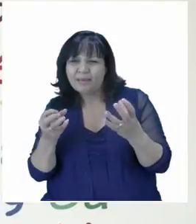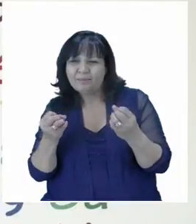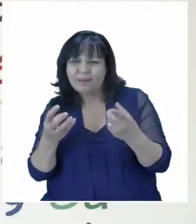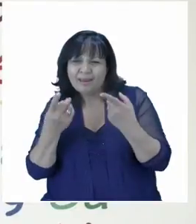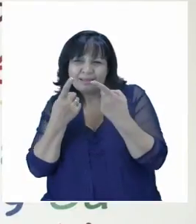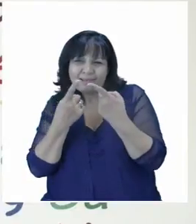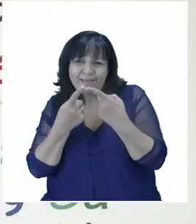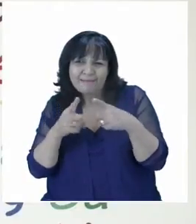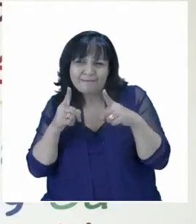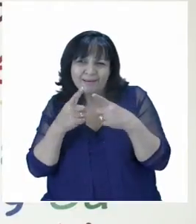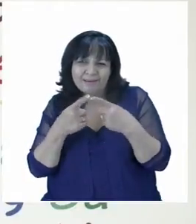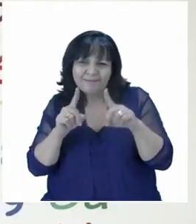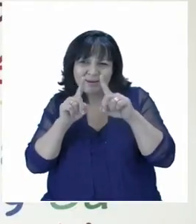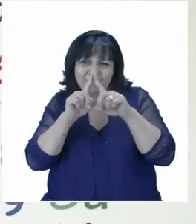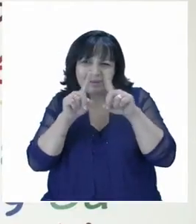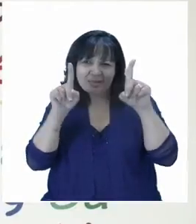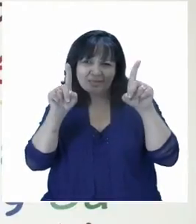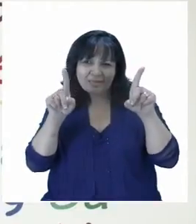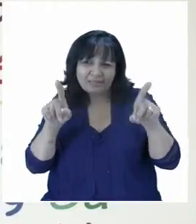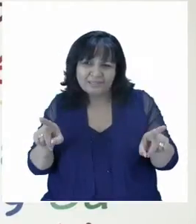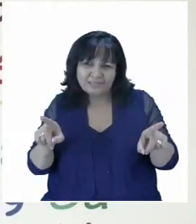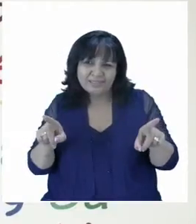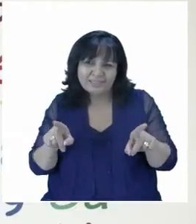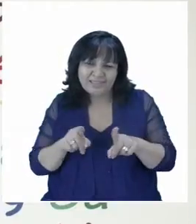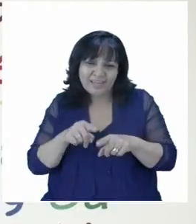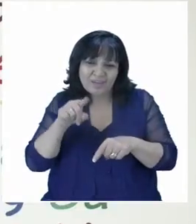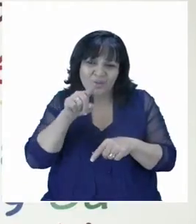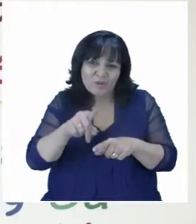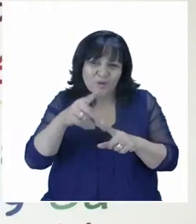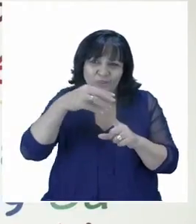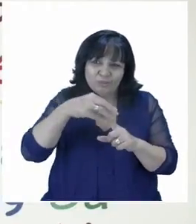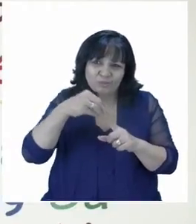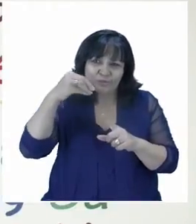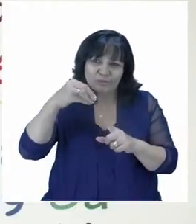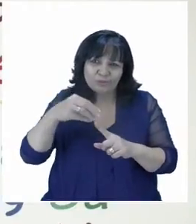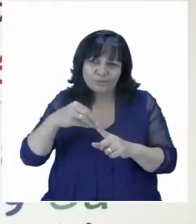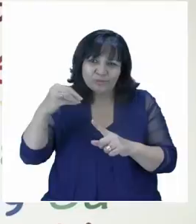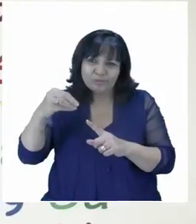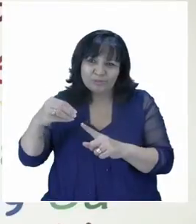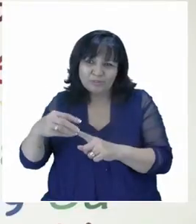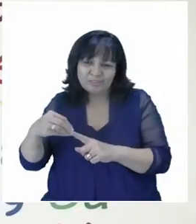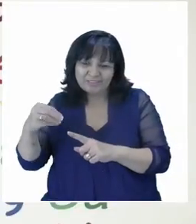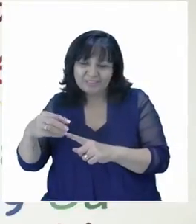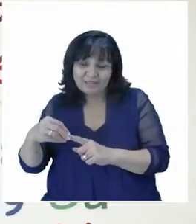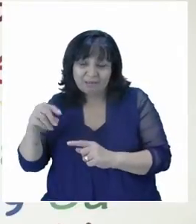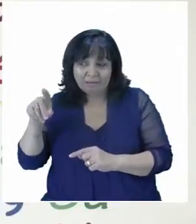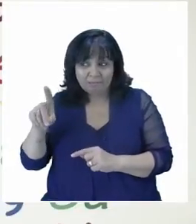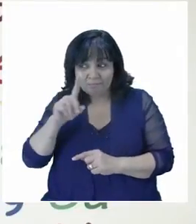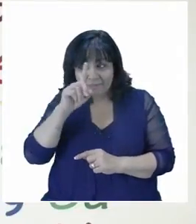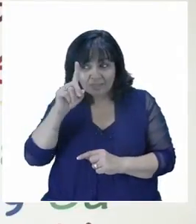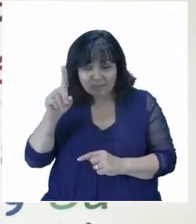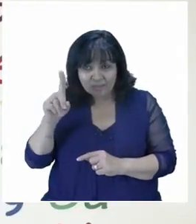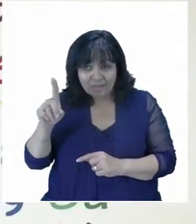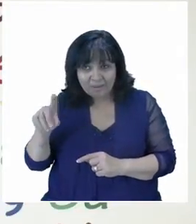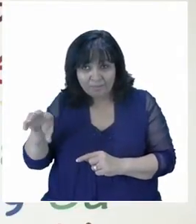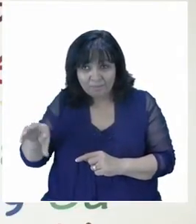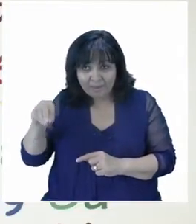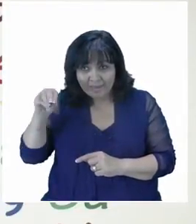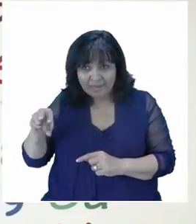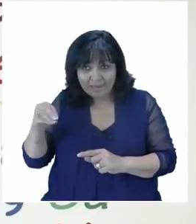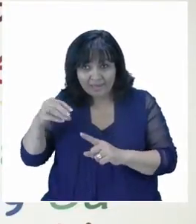different pictures that you can choose. Now I have chosen my pictures and I will show you just